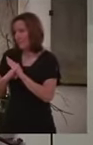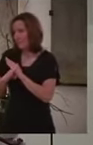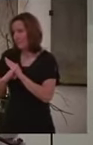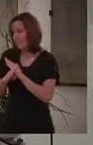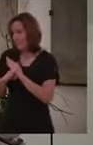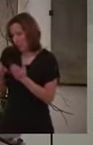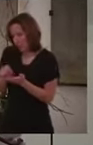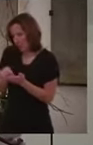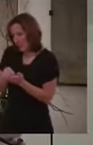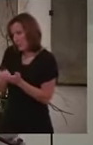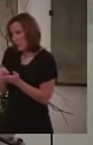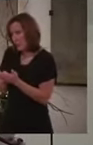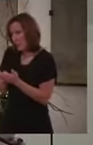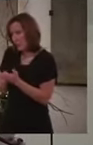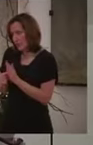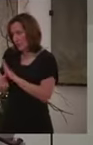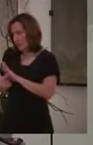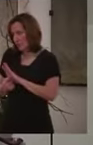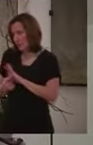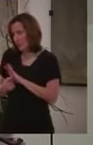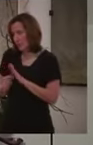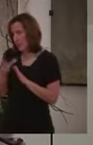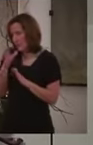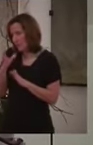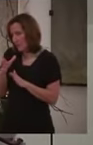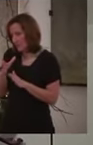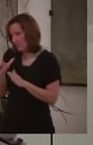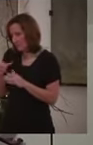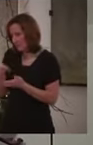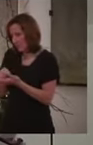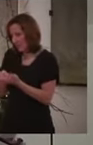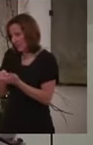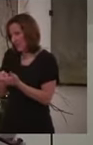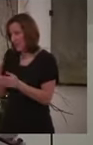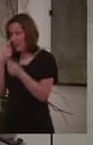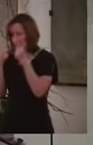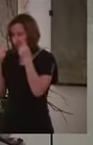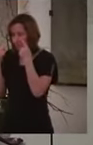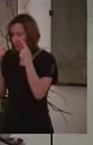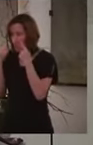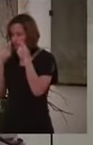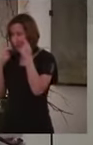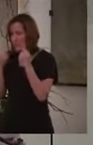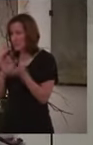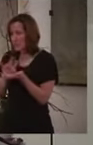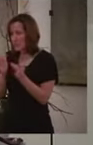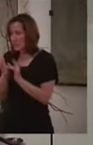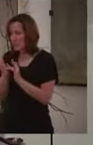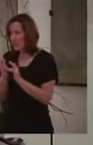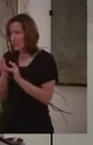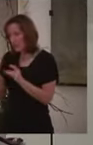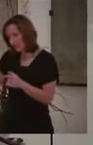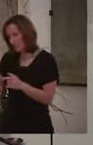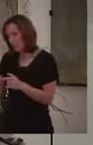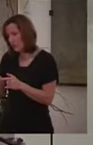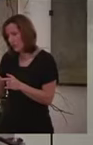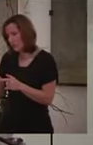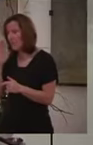But those chicks reject the mother hen, and so Jesus weeps over the fate of dear Jerusalem.